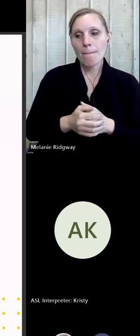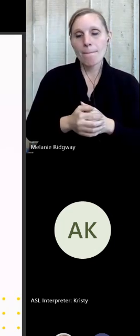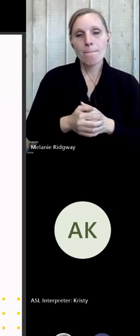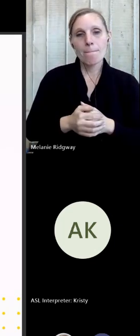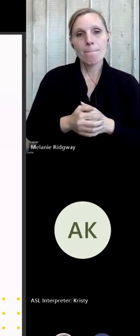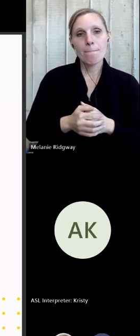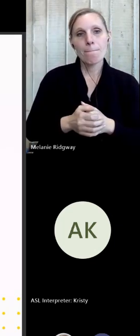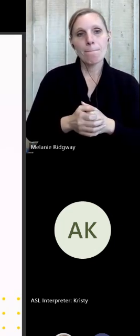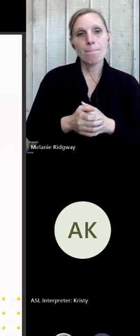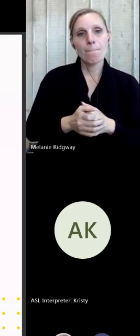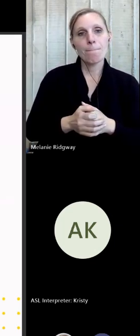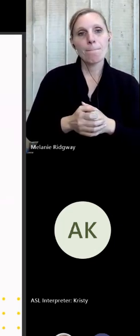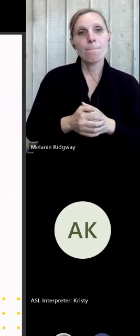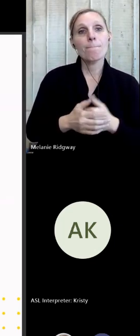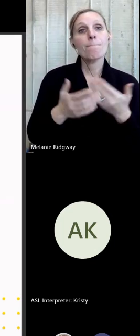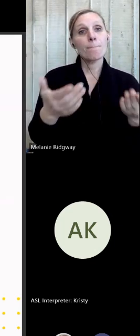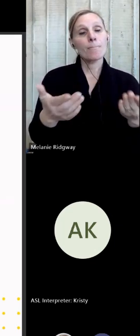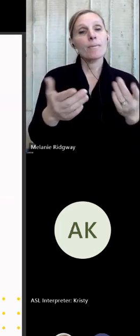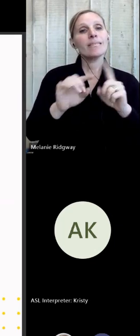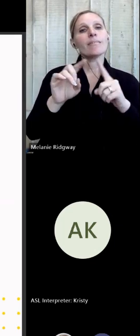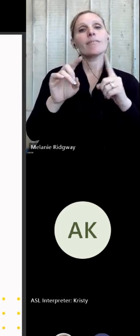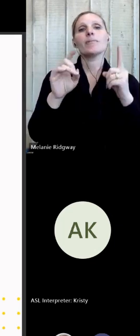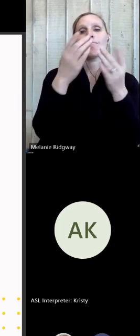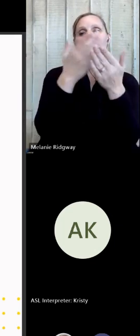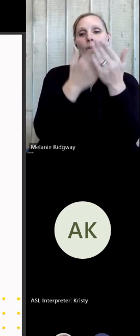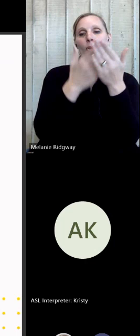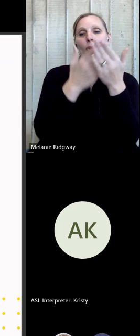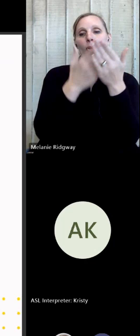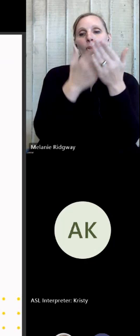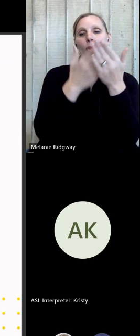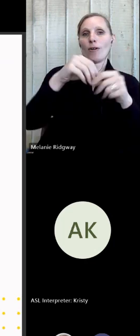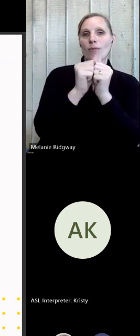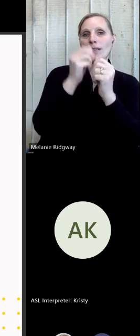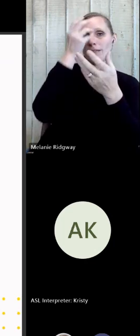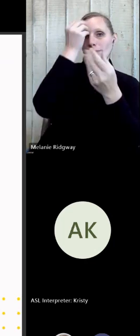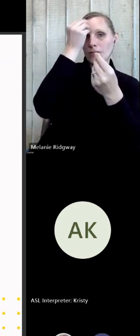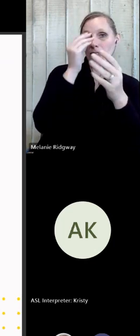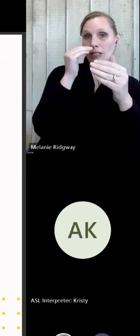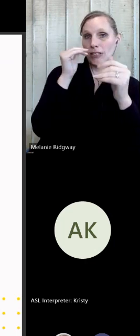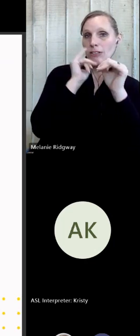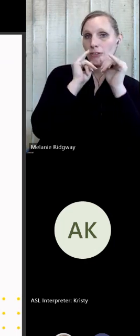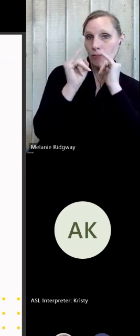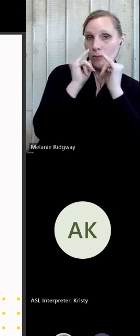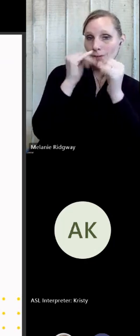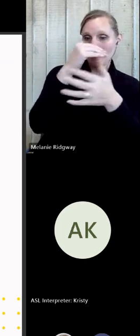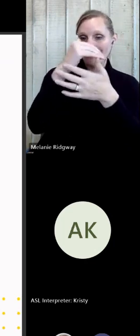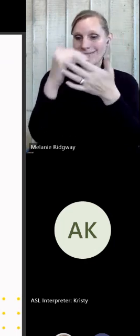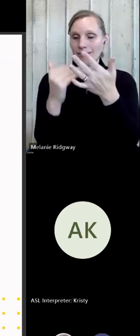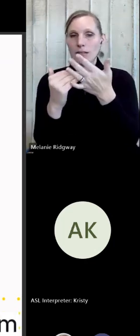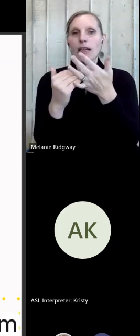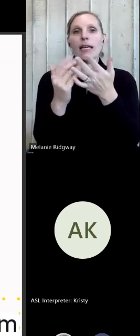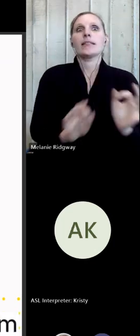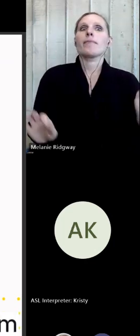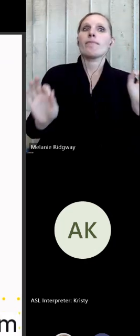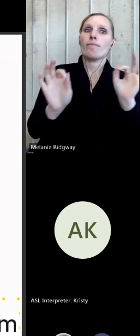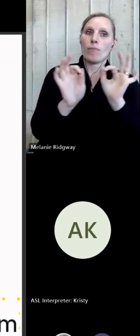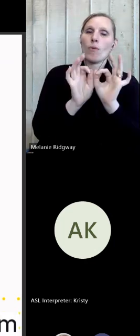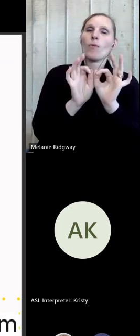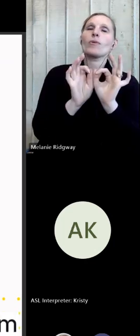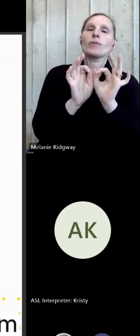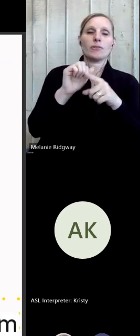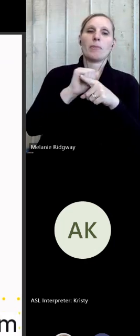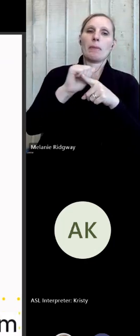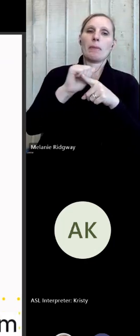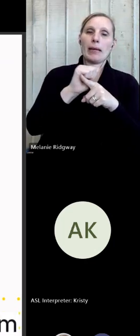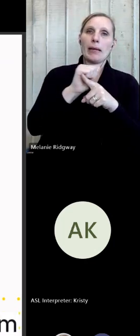So let's look at the stages. So before, it's all about preparation, and that